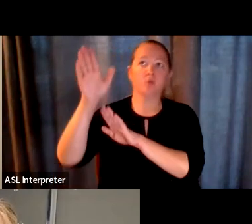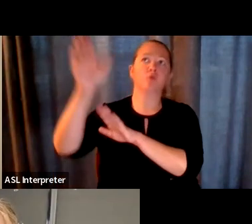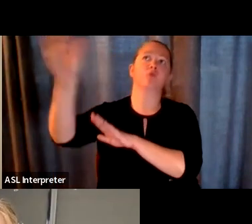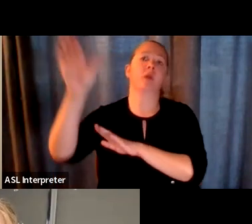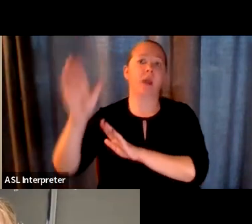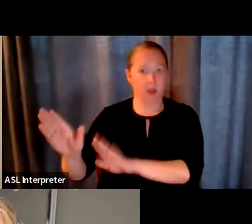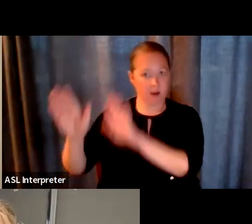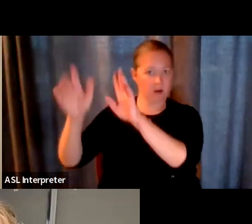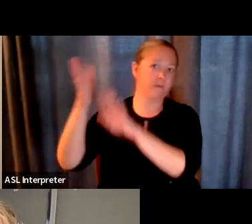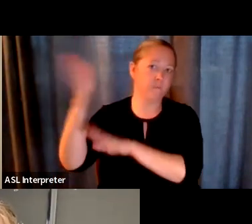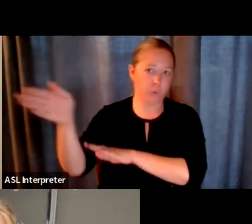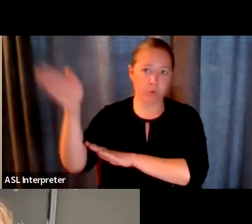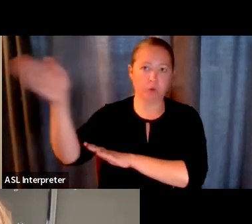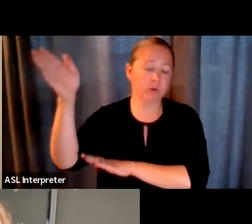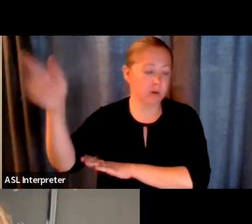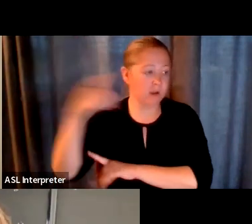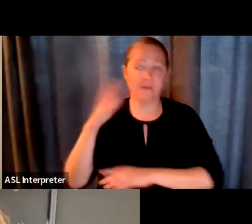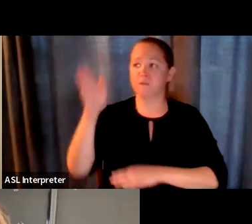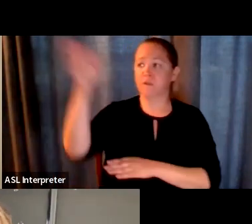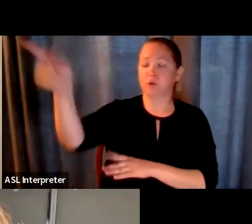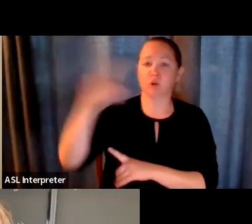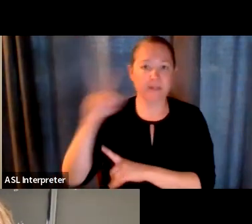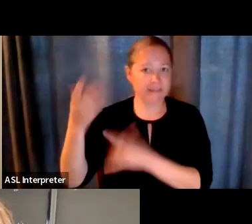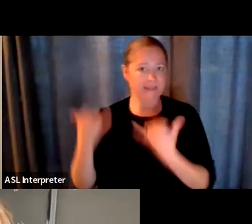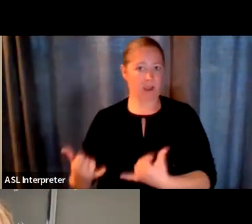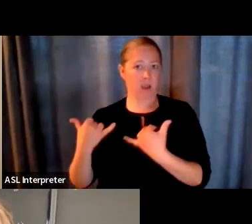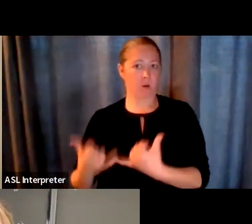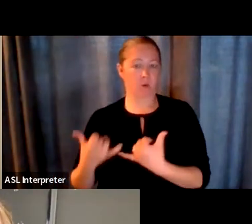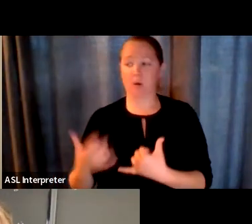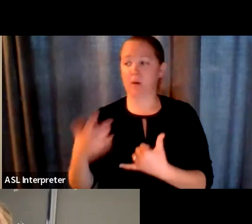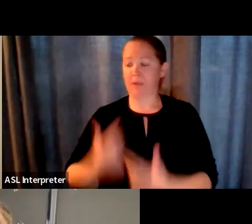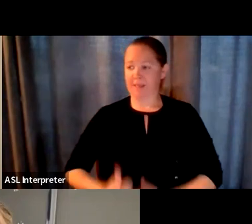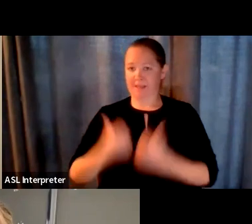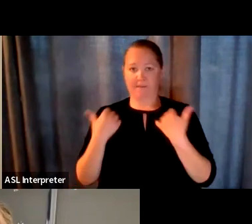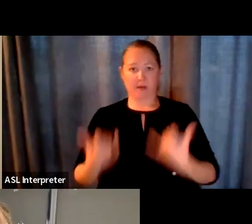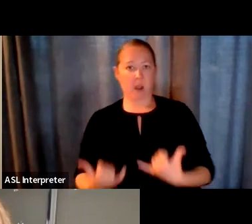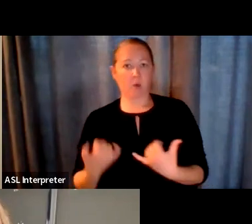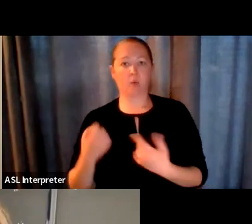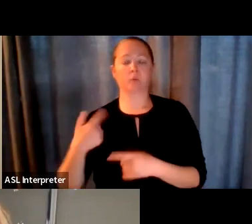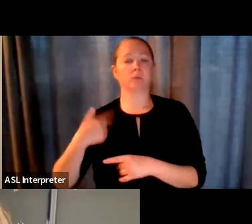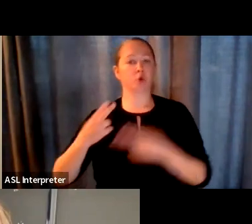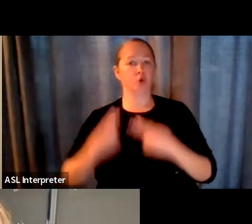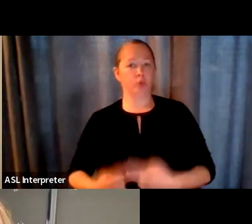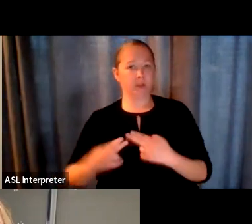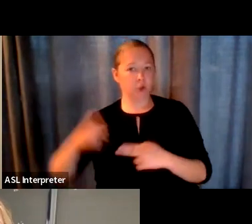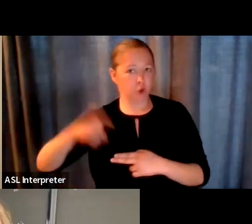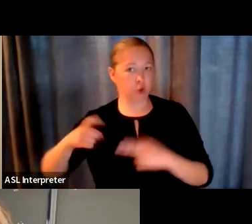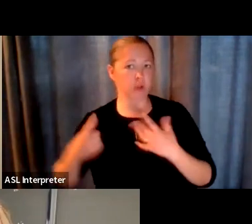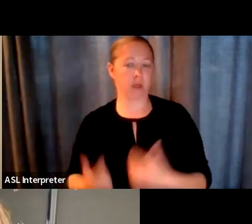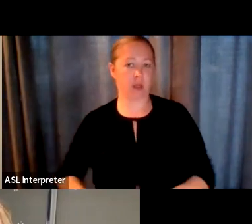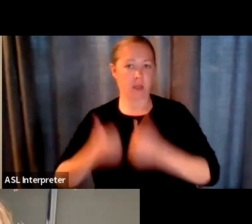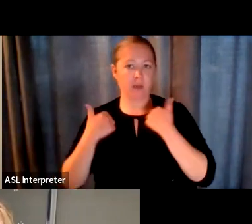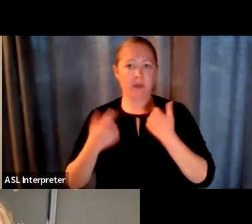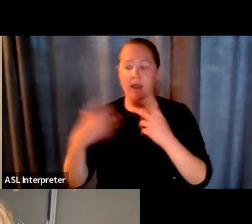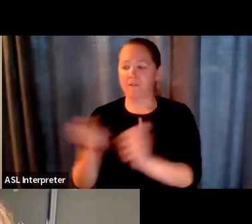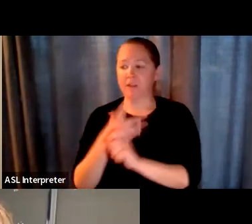infinite succession of presence. And to live now as we think human beings should live, in defiance of all that is